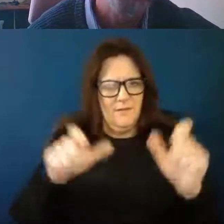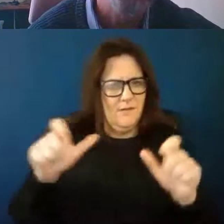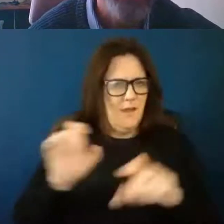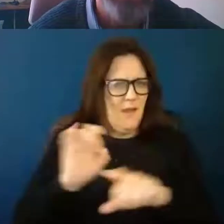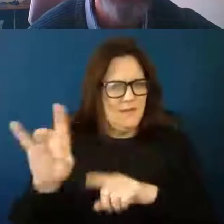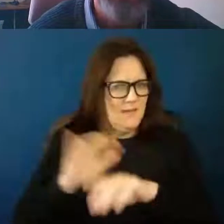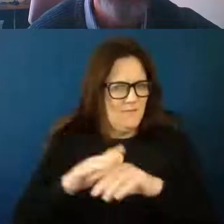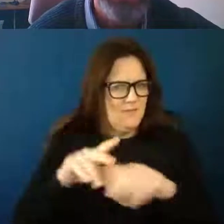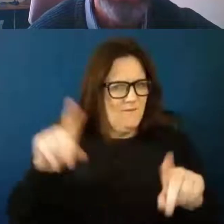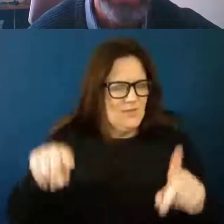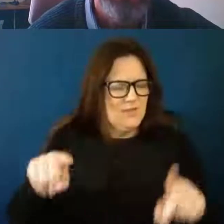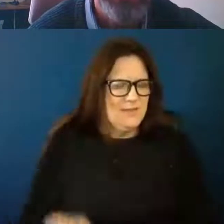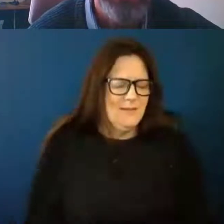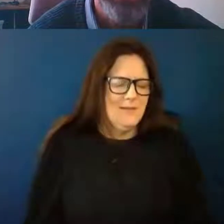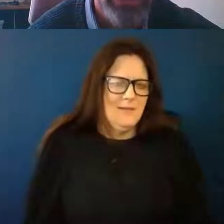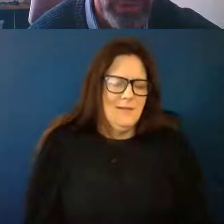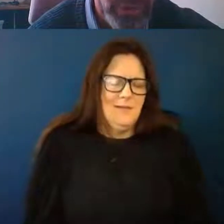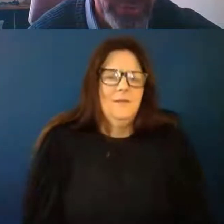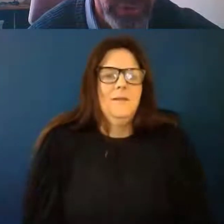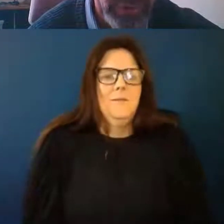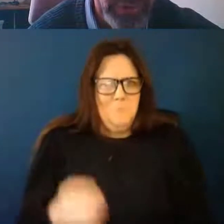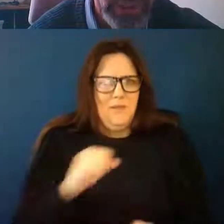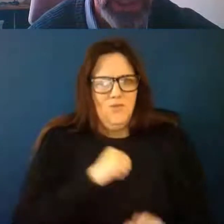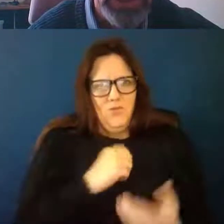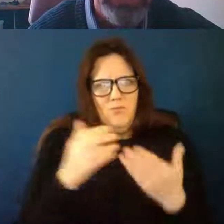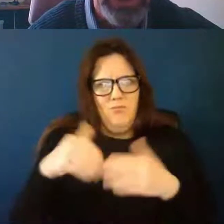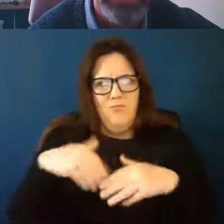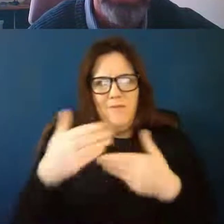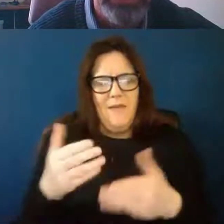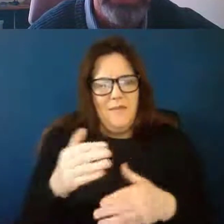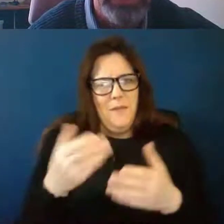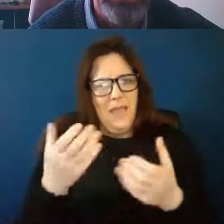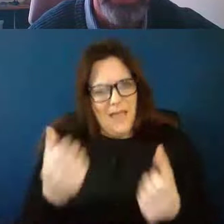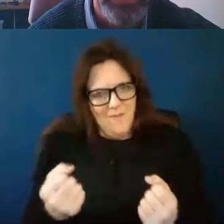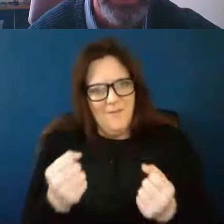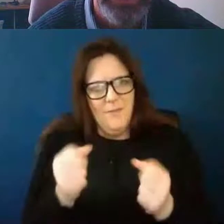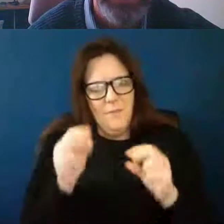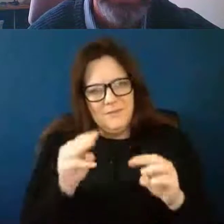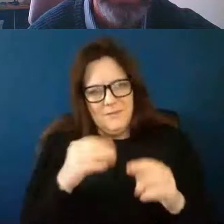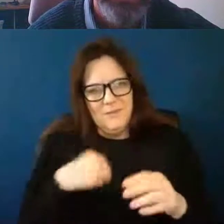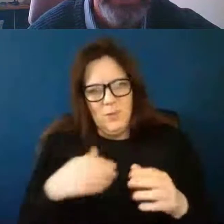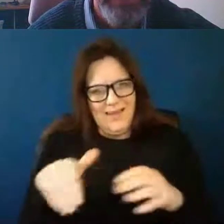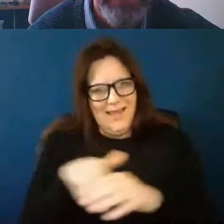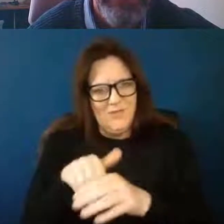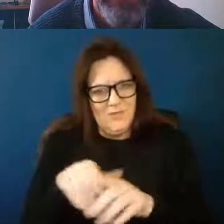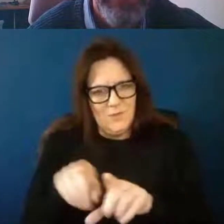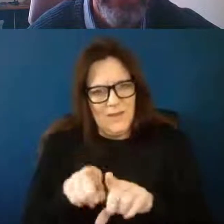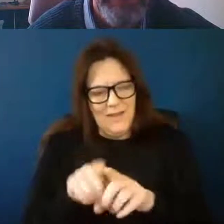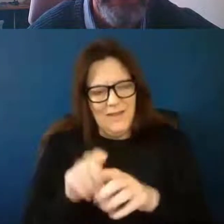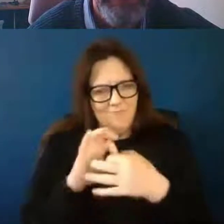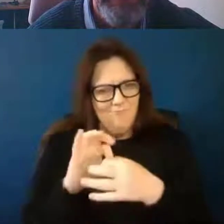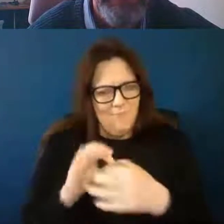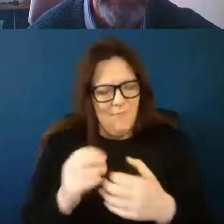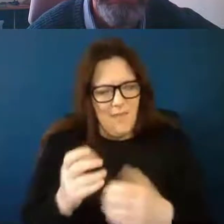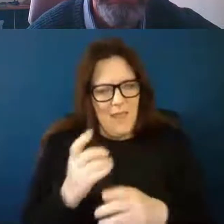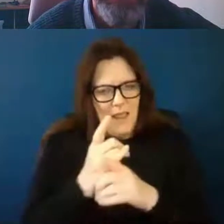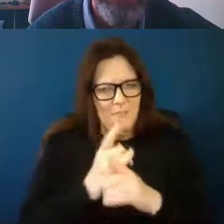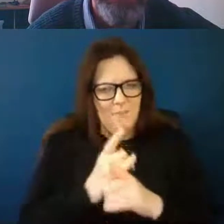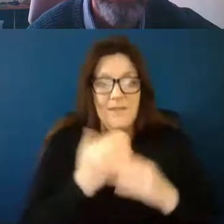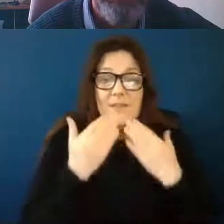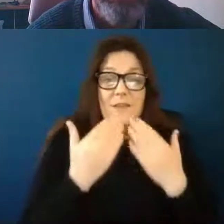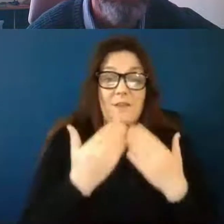diversity, and providing them with scope to engage as well is helpful. That's brilliant. Thanks very much, Sean.